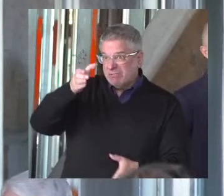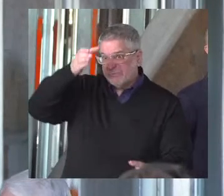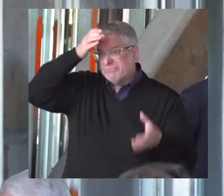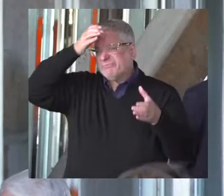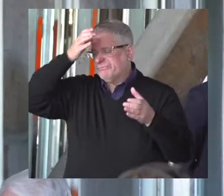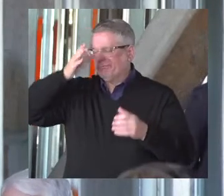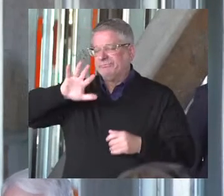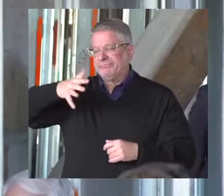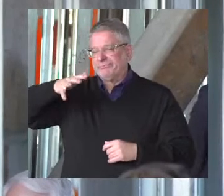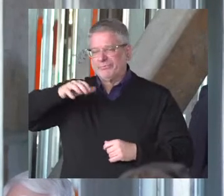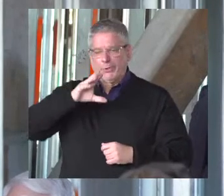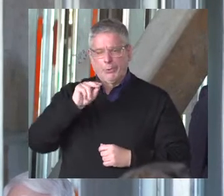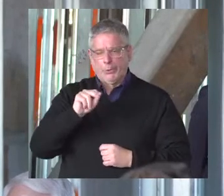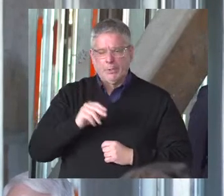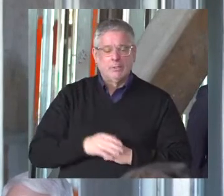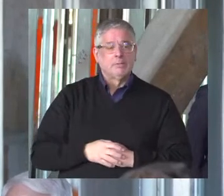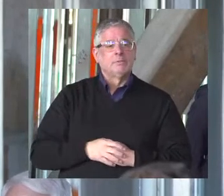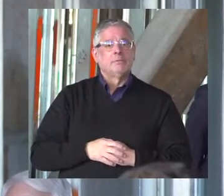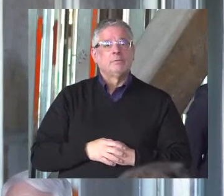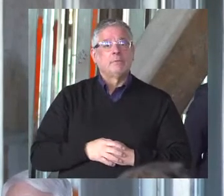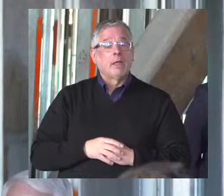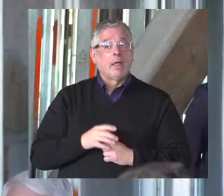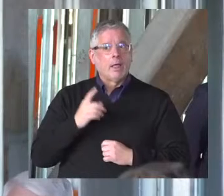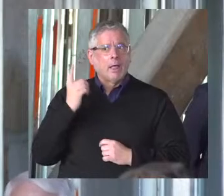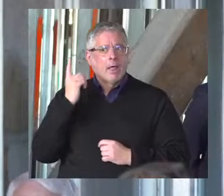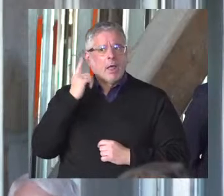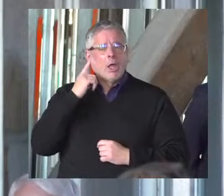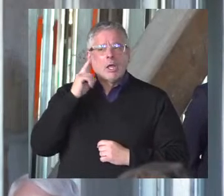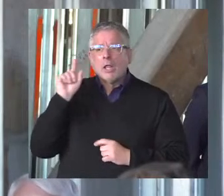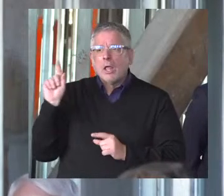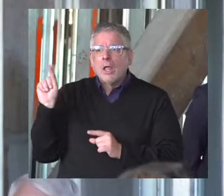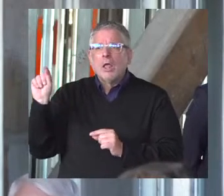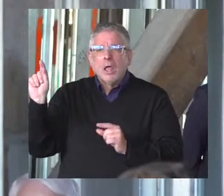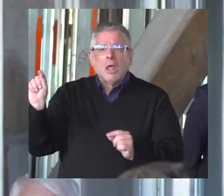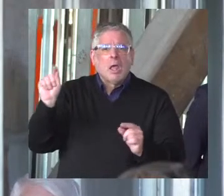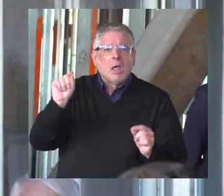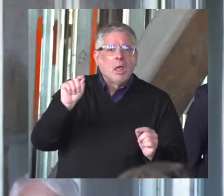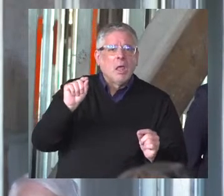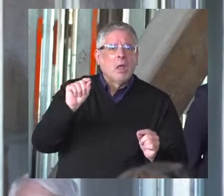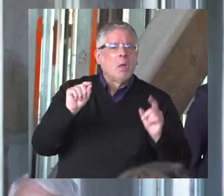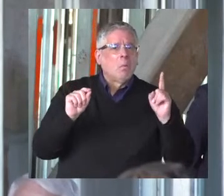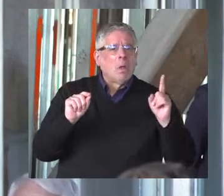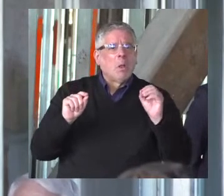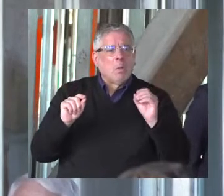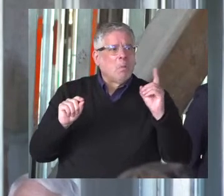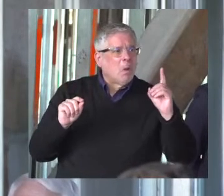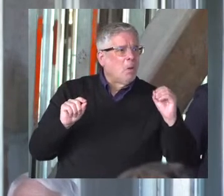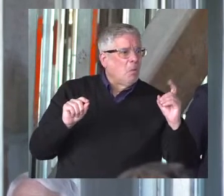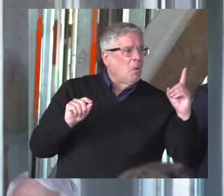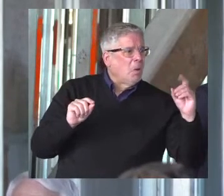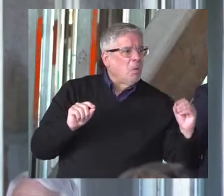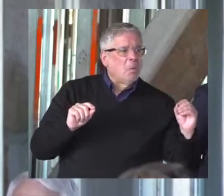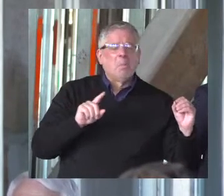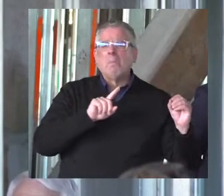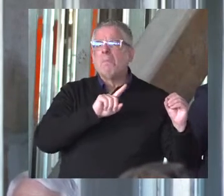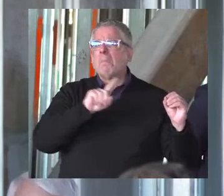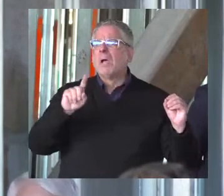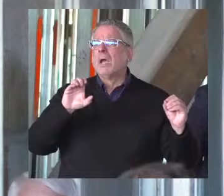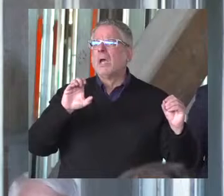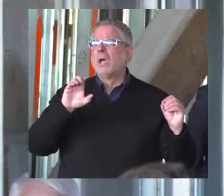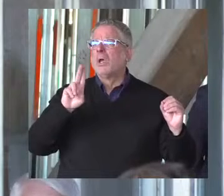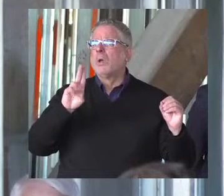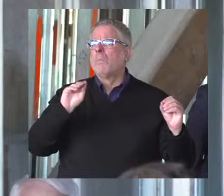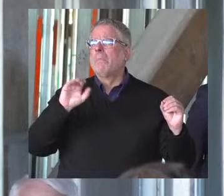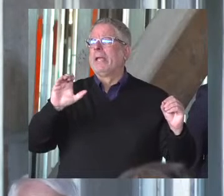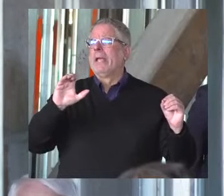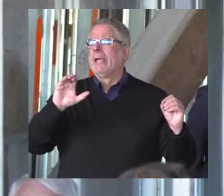real conversation. And I've heard of bits. I get on, off, I get ones and zeros. But this qubit thing took me a little